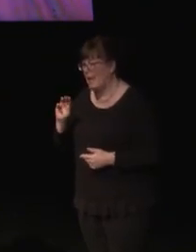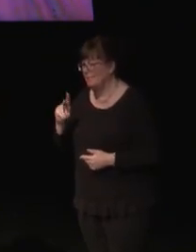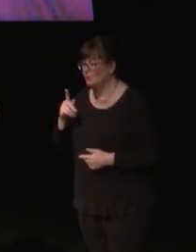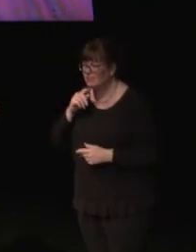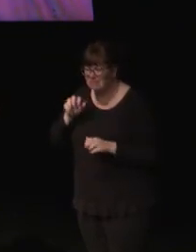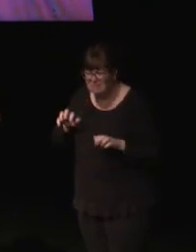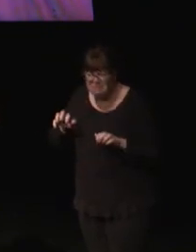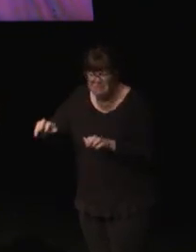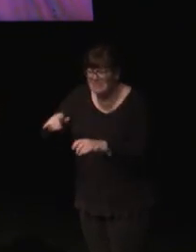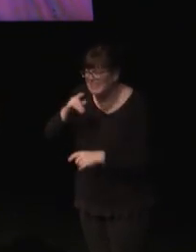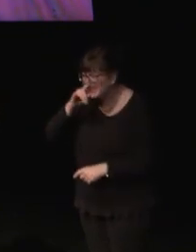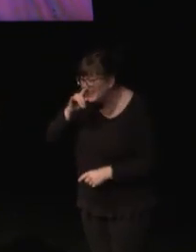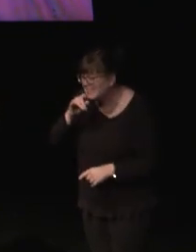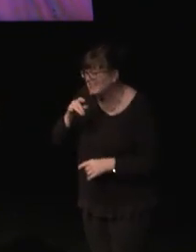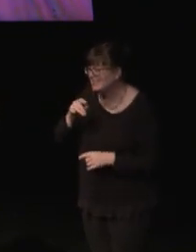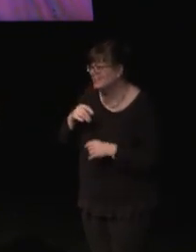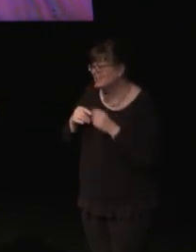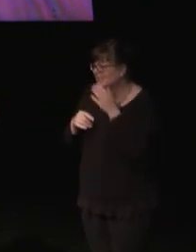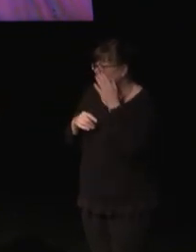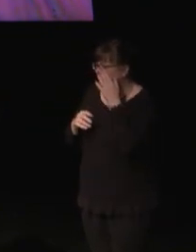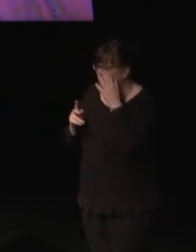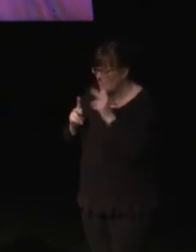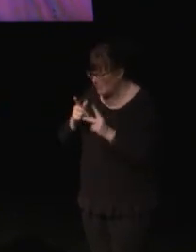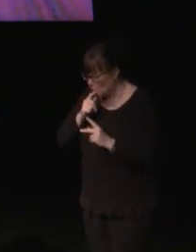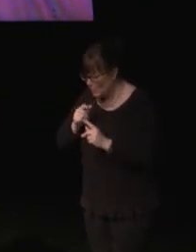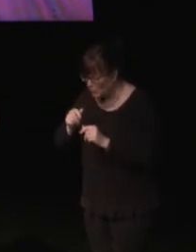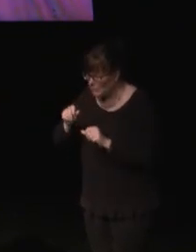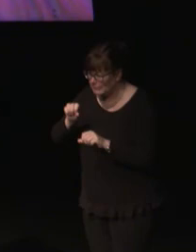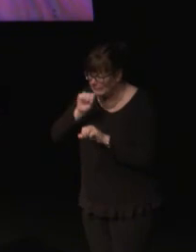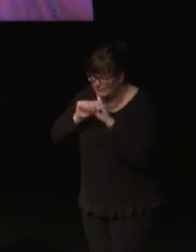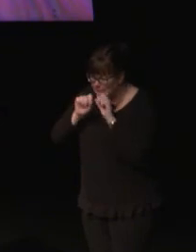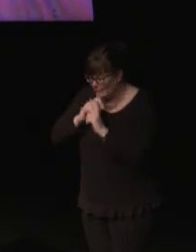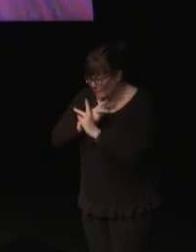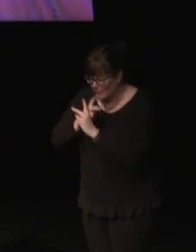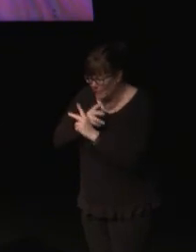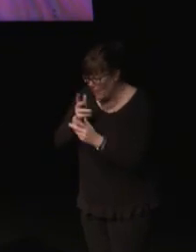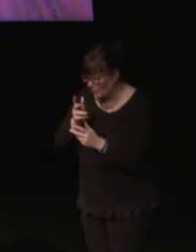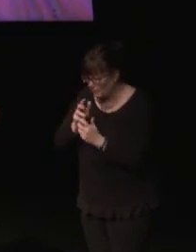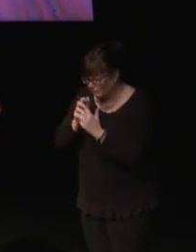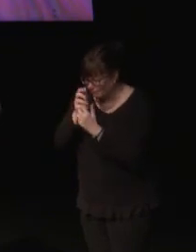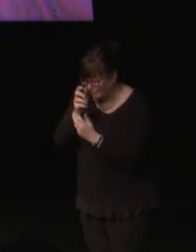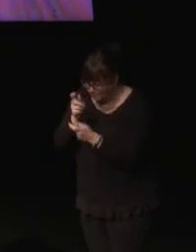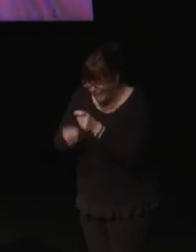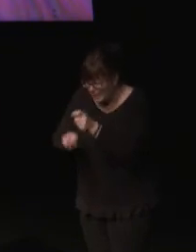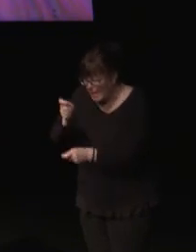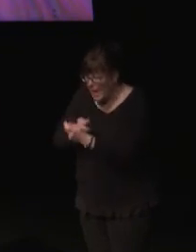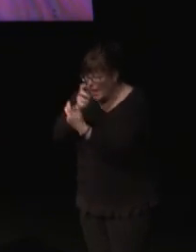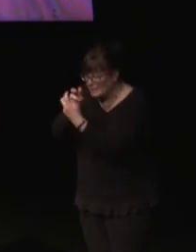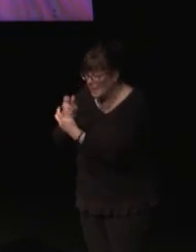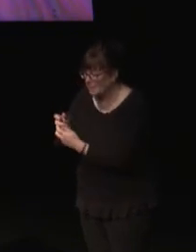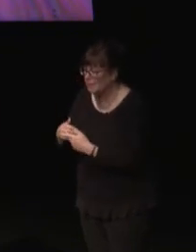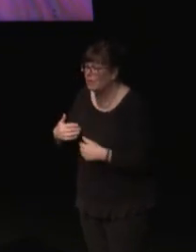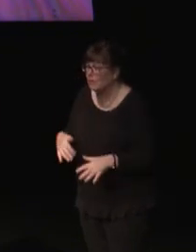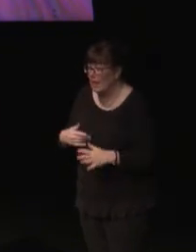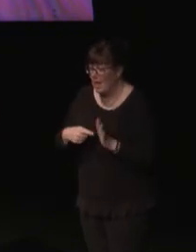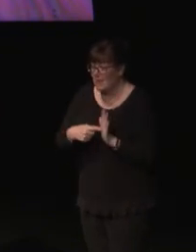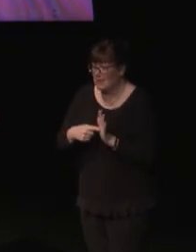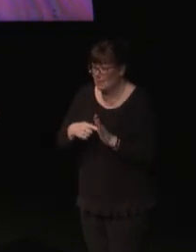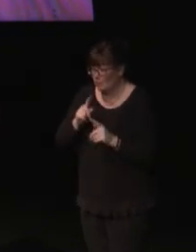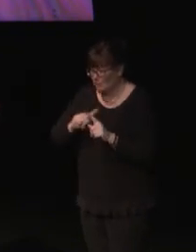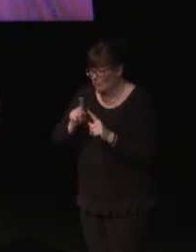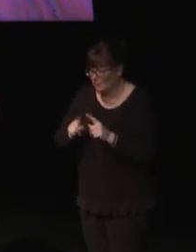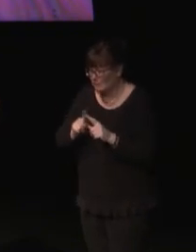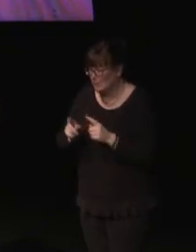of kids and people that have figured out ways to adapt. And it was such a powerful moment. I went and demoed a bunch of switches that we